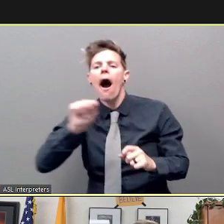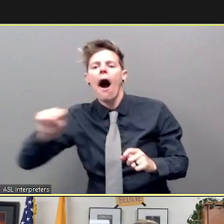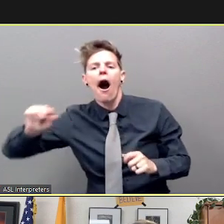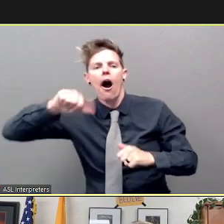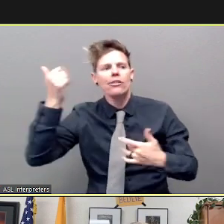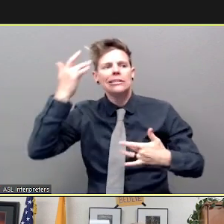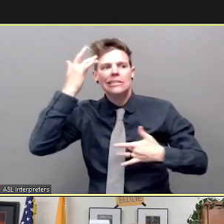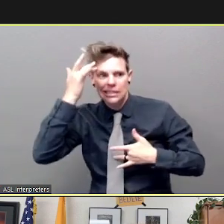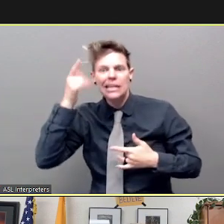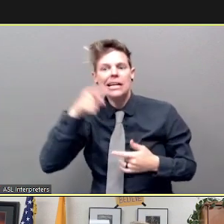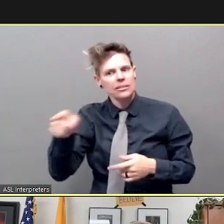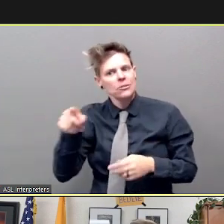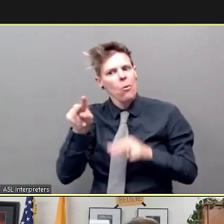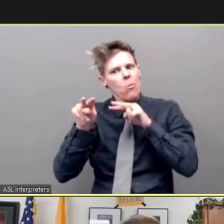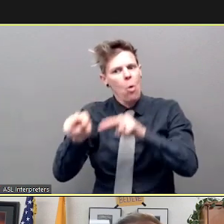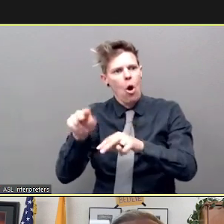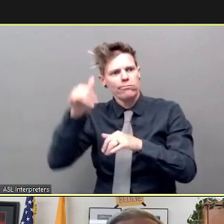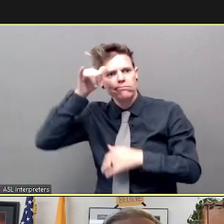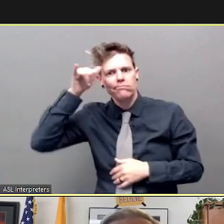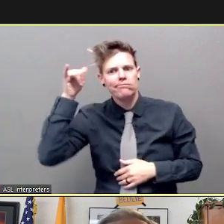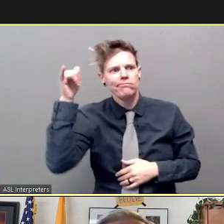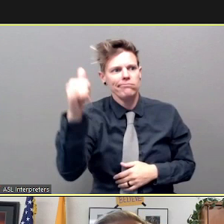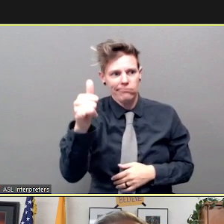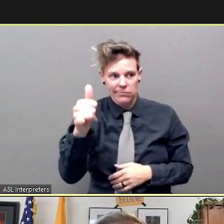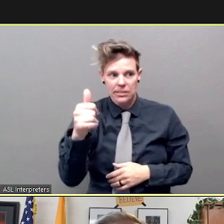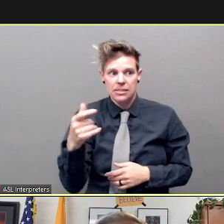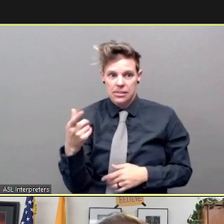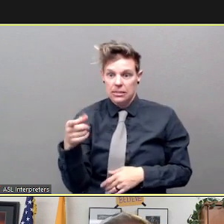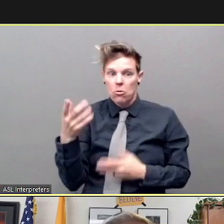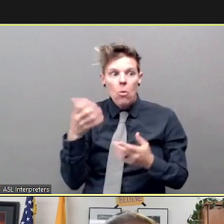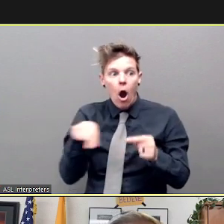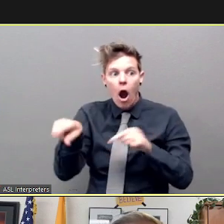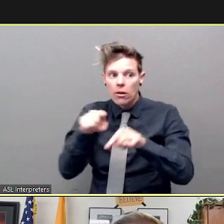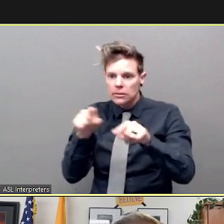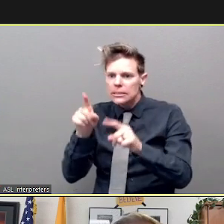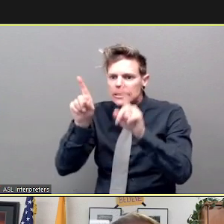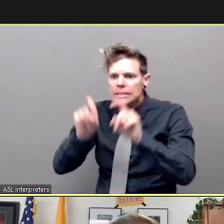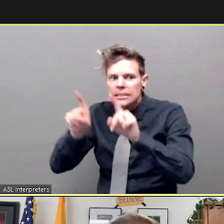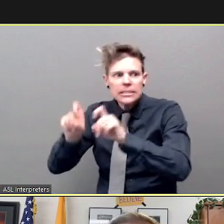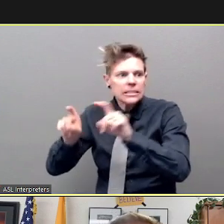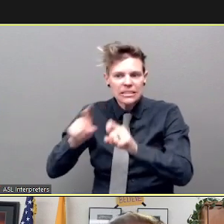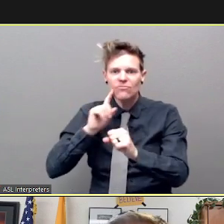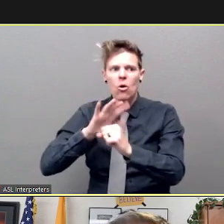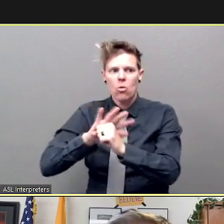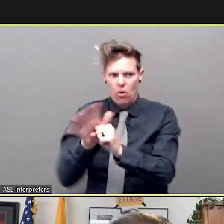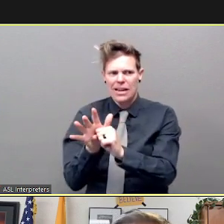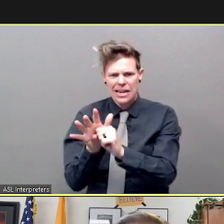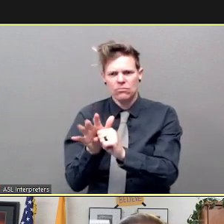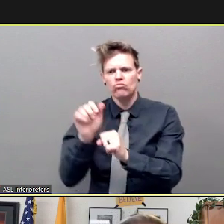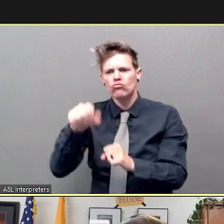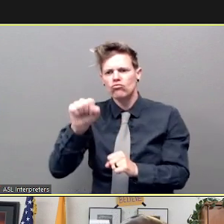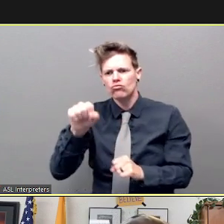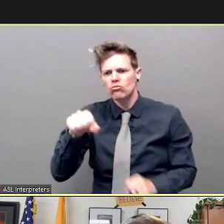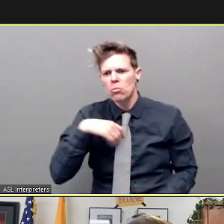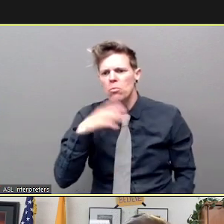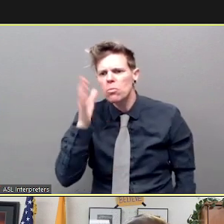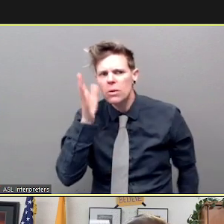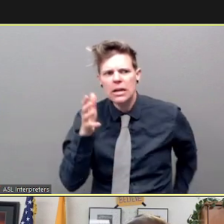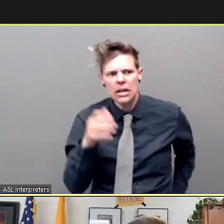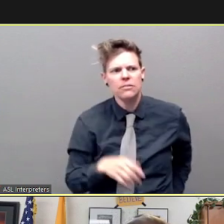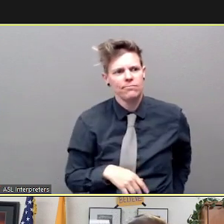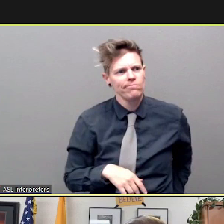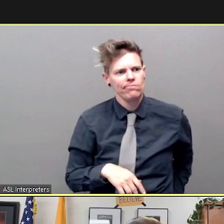be evaluated for long COVID. And so this is something will be a significant public